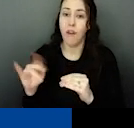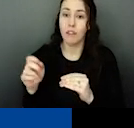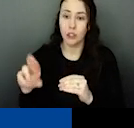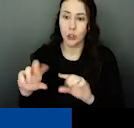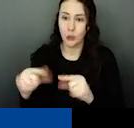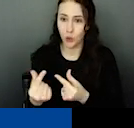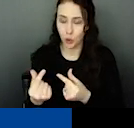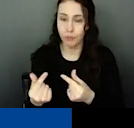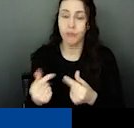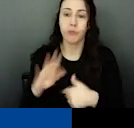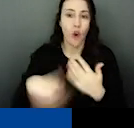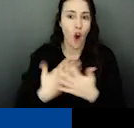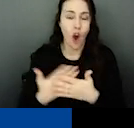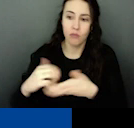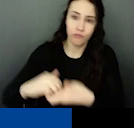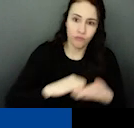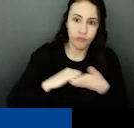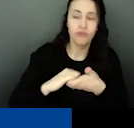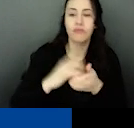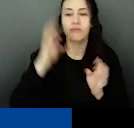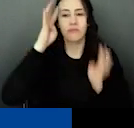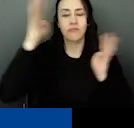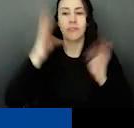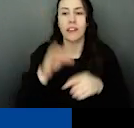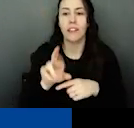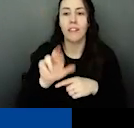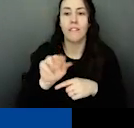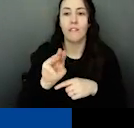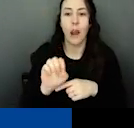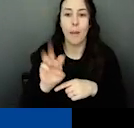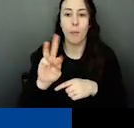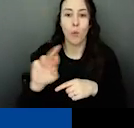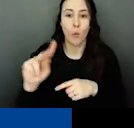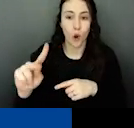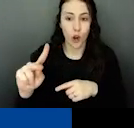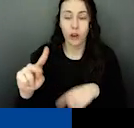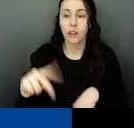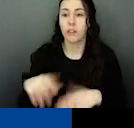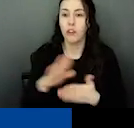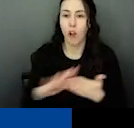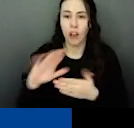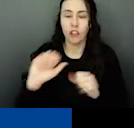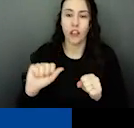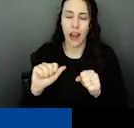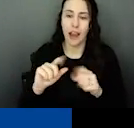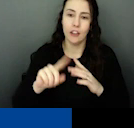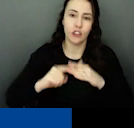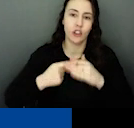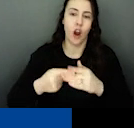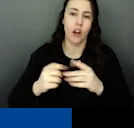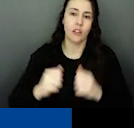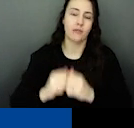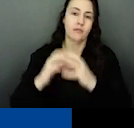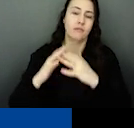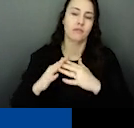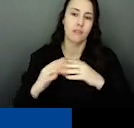up with a framework that colleges can ground this work in. And I should have started off by